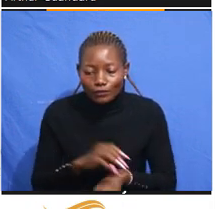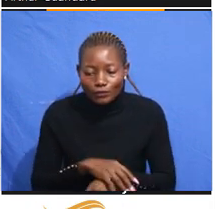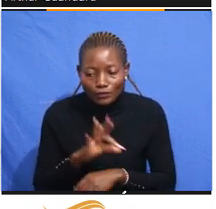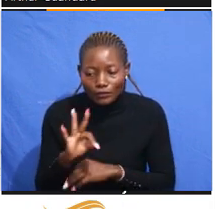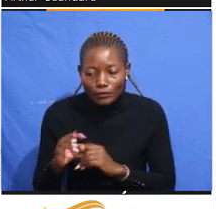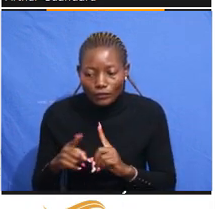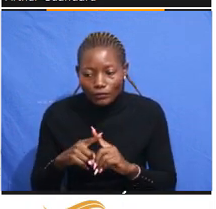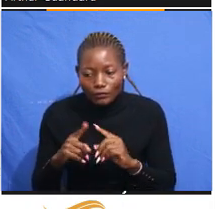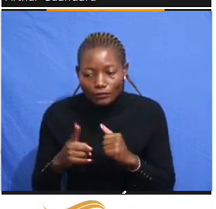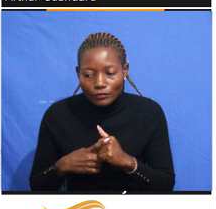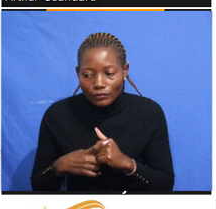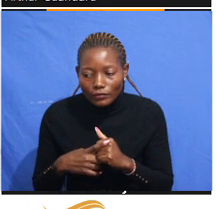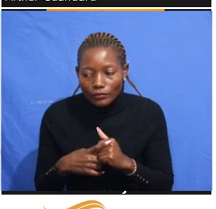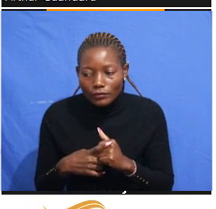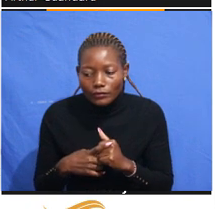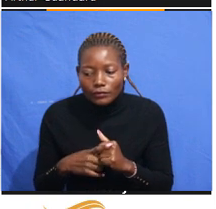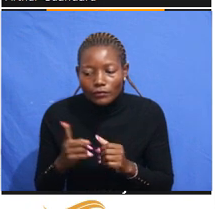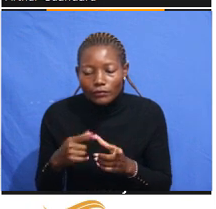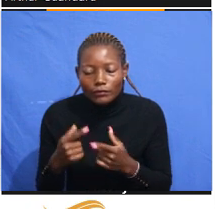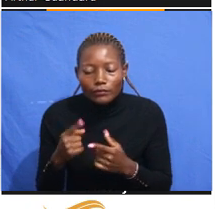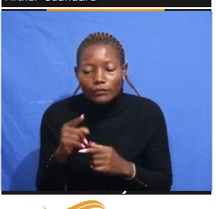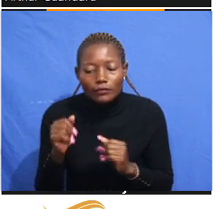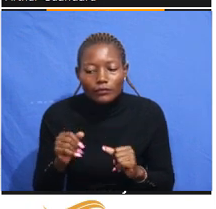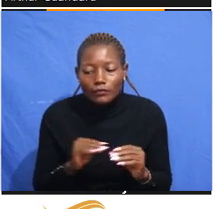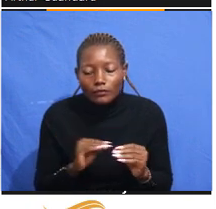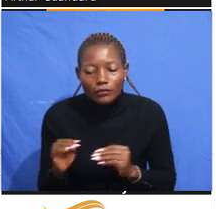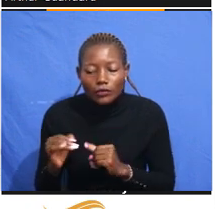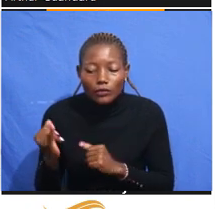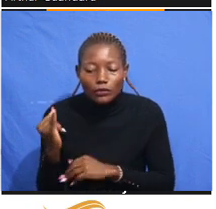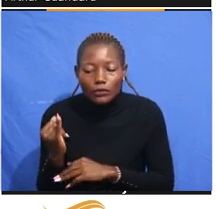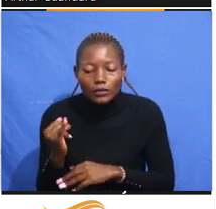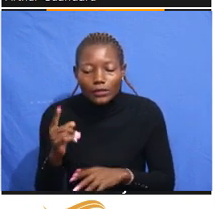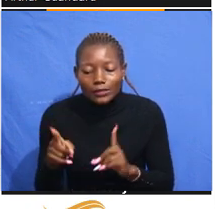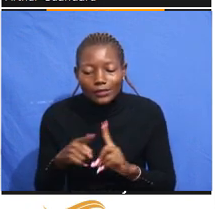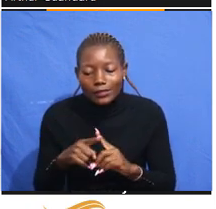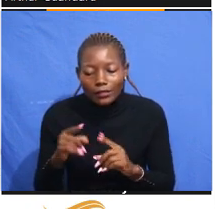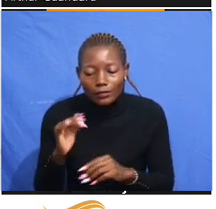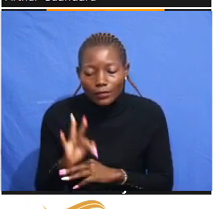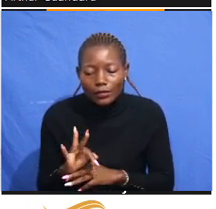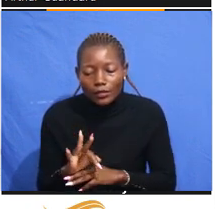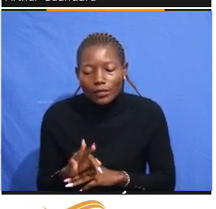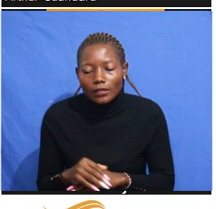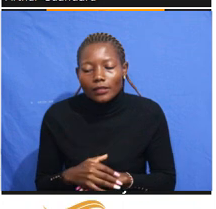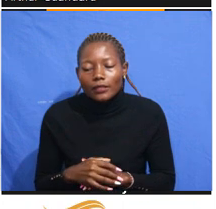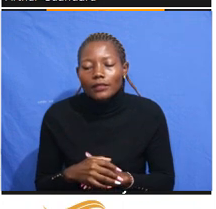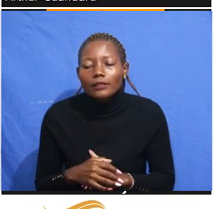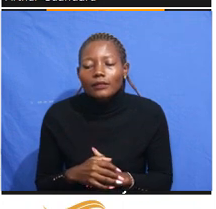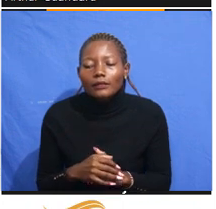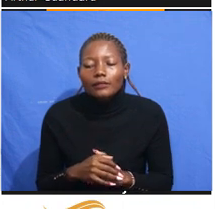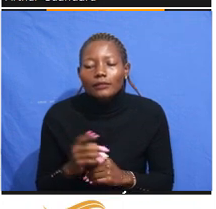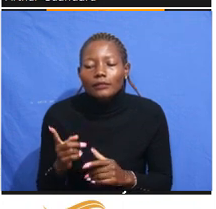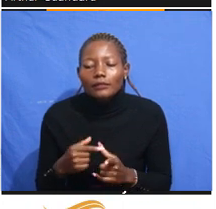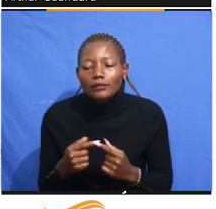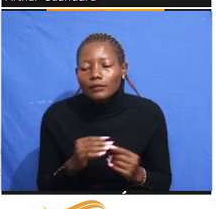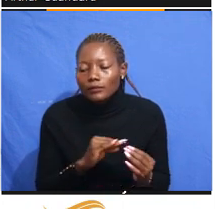3, stroke volume of 6, and then you can go to 6 times 3, heart rate of 6, and whatever. Then you go to